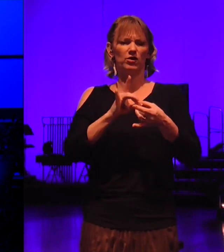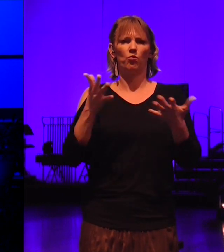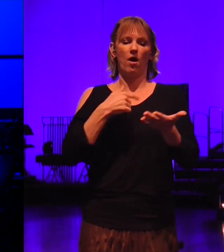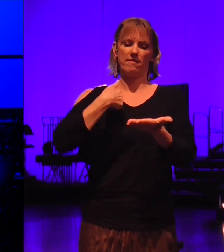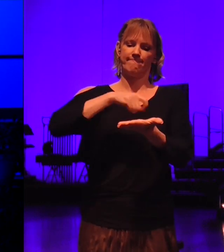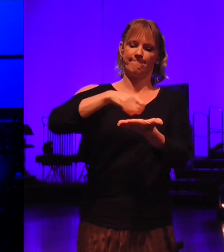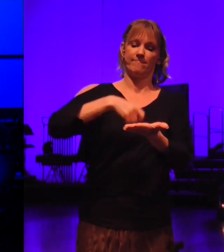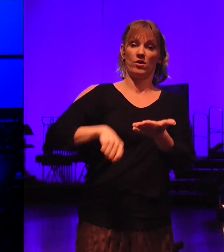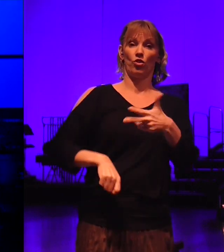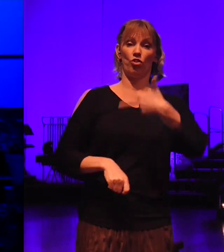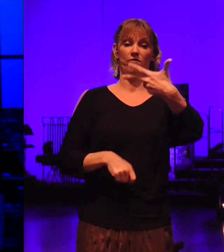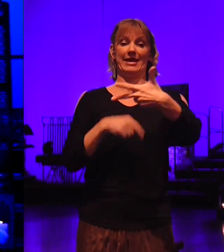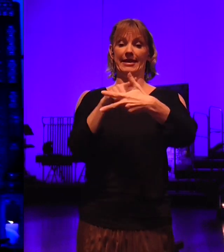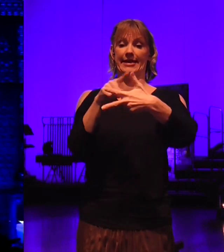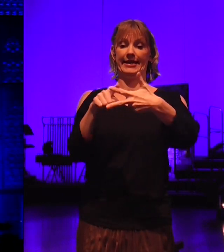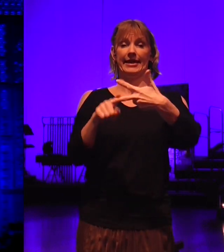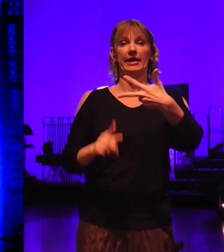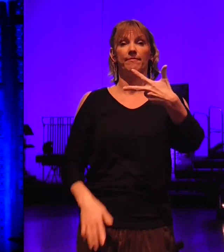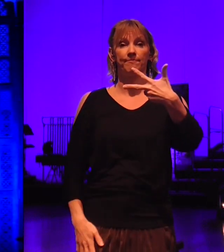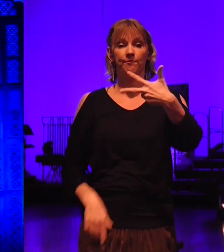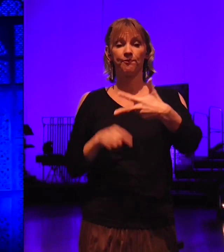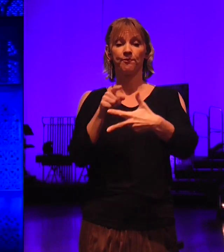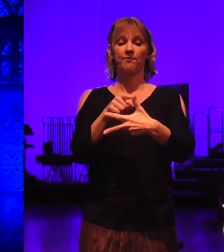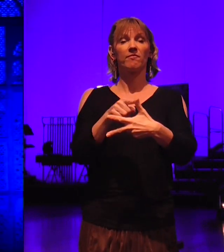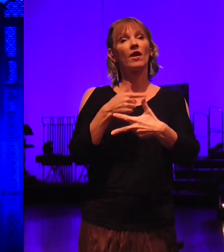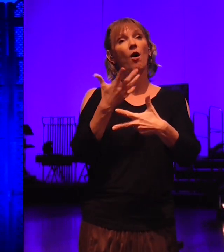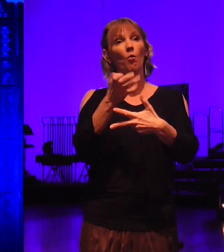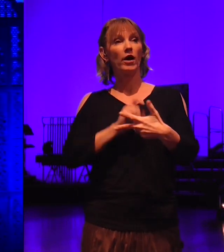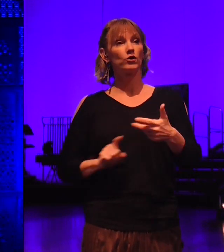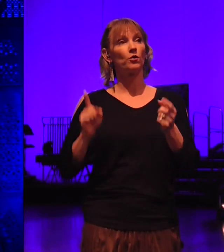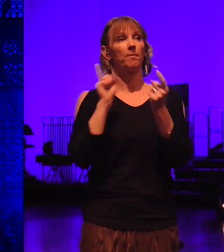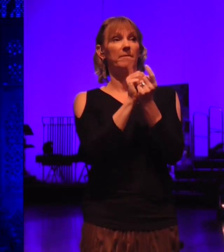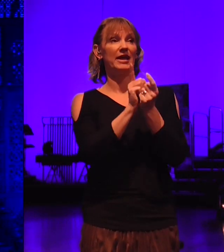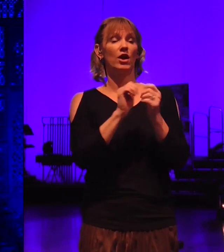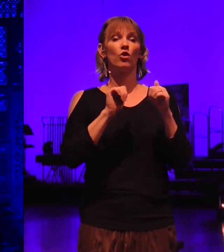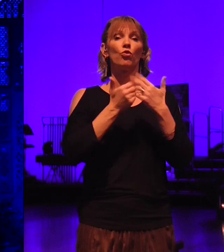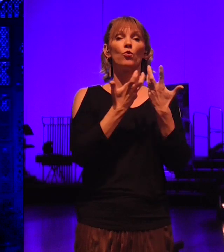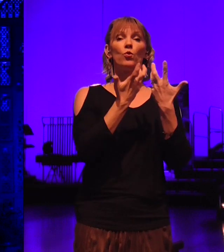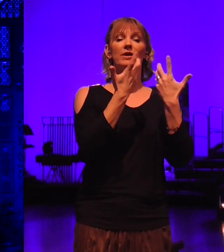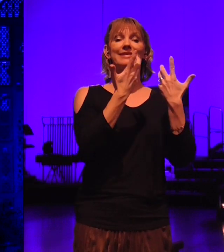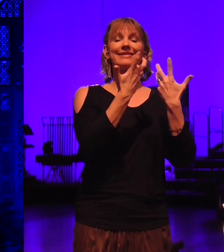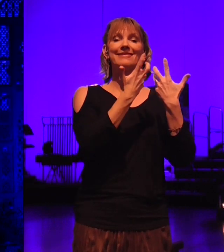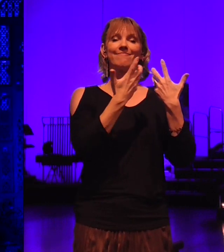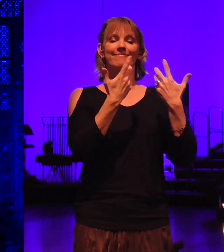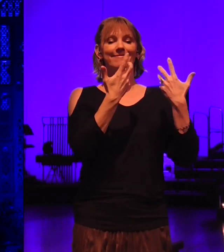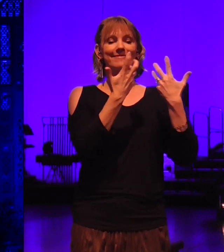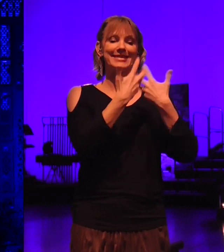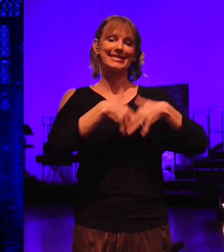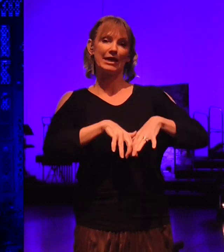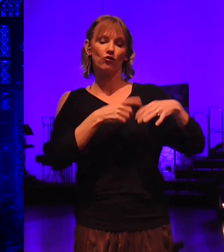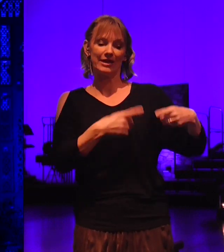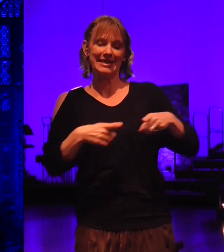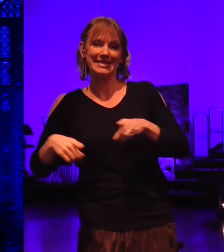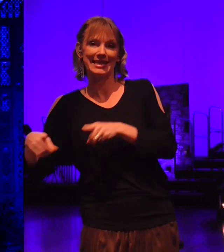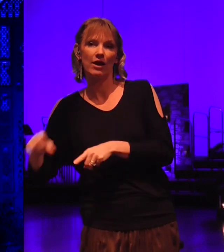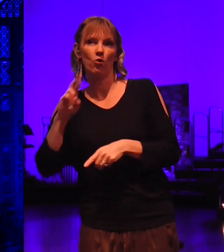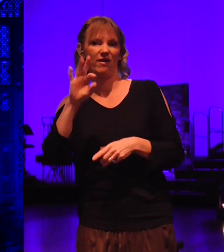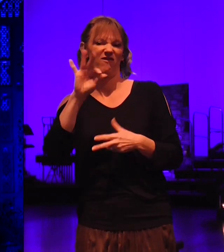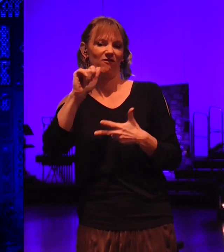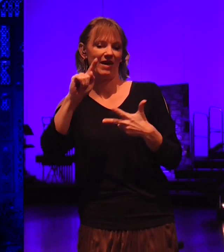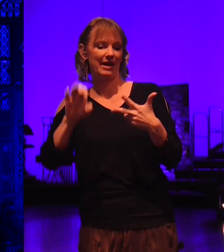things. The first is I want to meet her through synchronicity or fate. The second is I